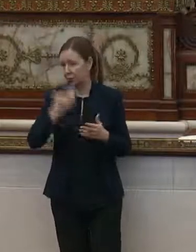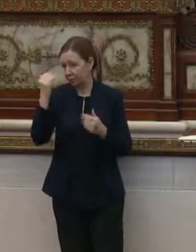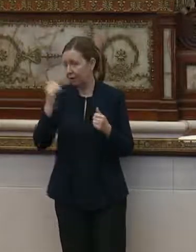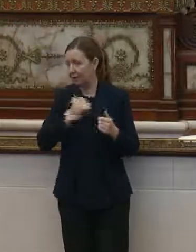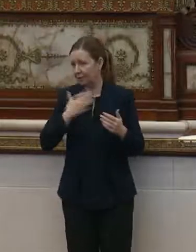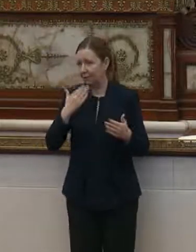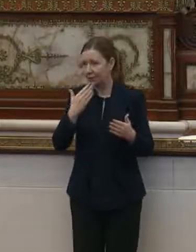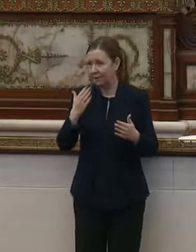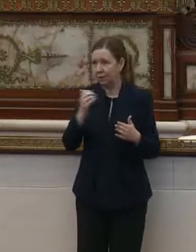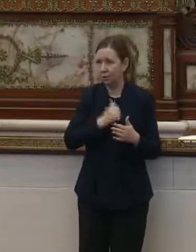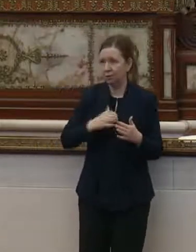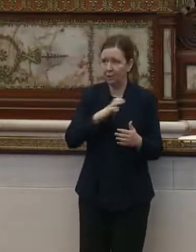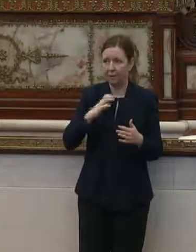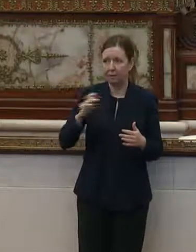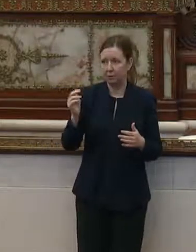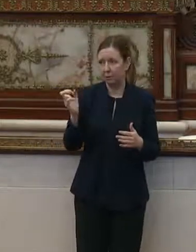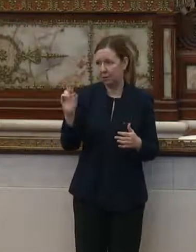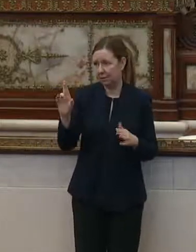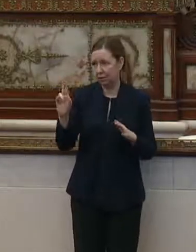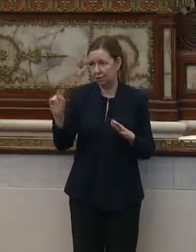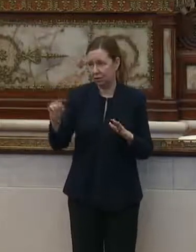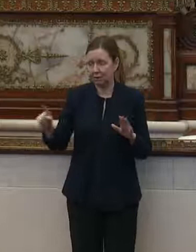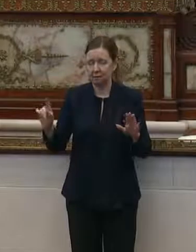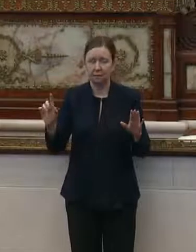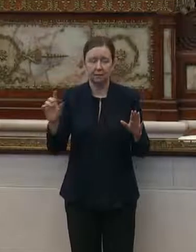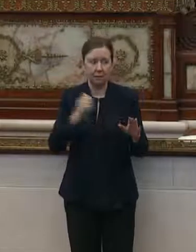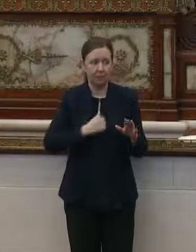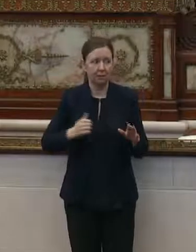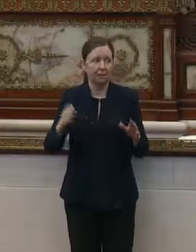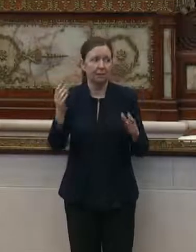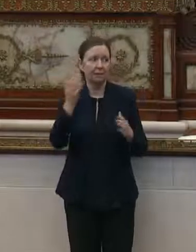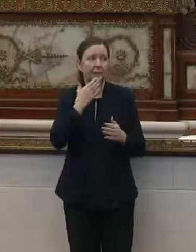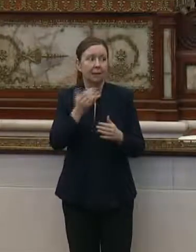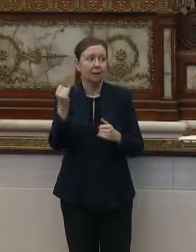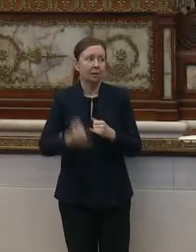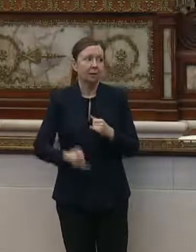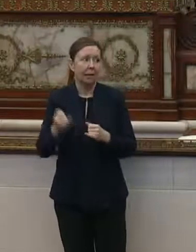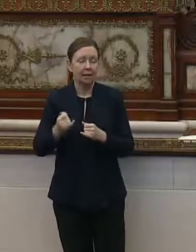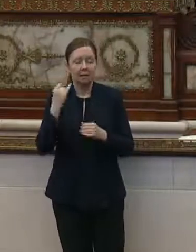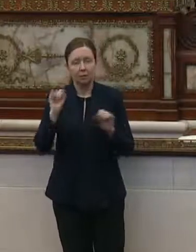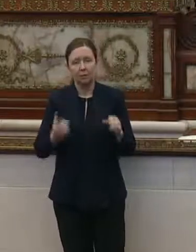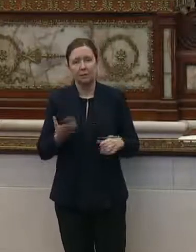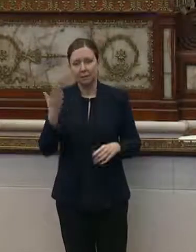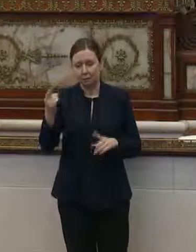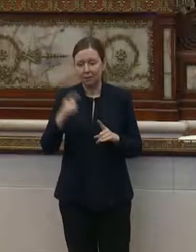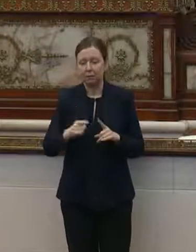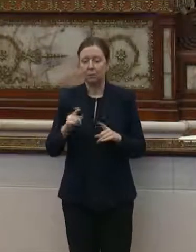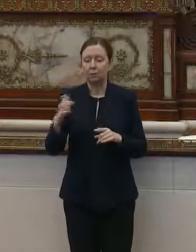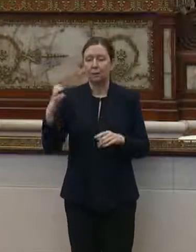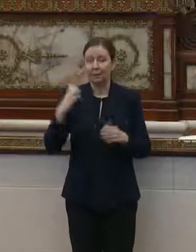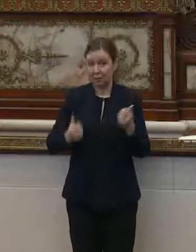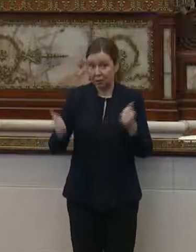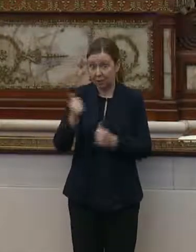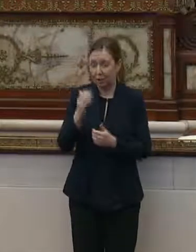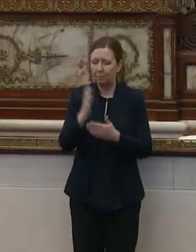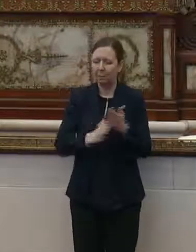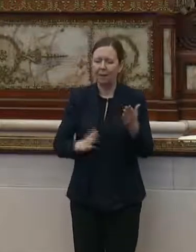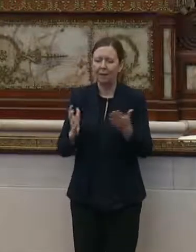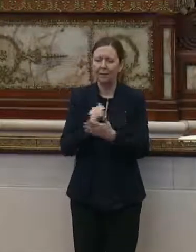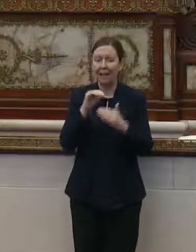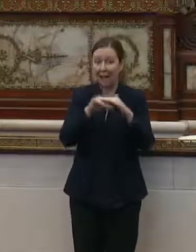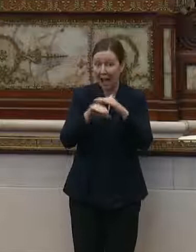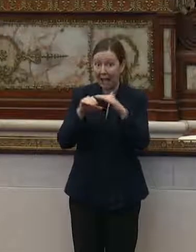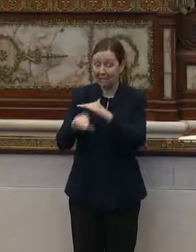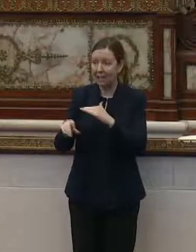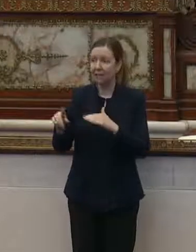Chair. Sorry, Councilmember Sanchez. I apologize. Thank you. And then lastly, if you could submit to the chair, part of getting access